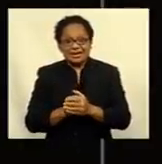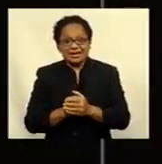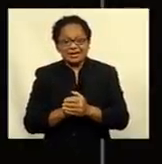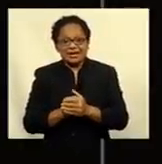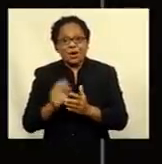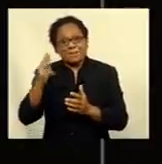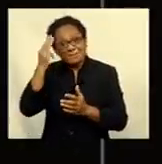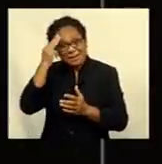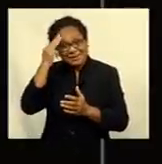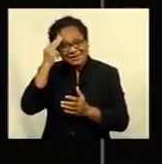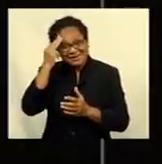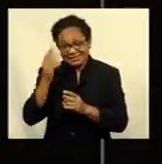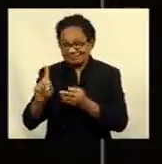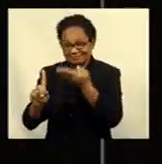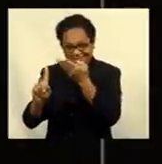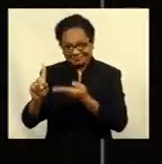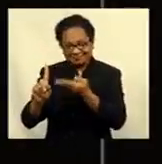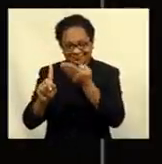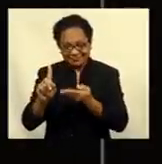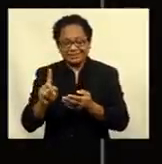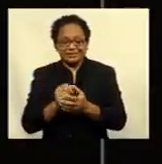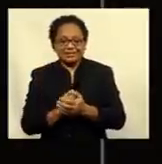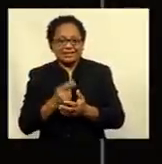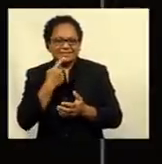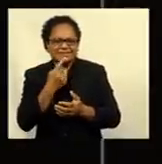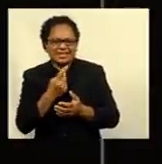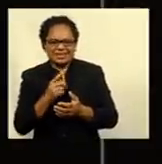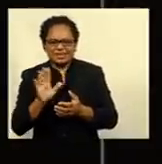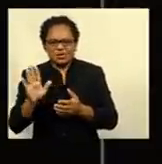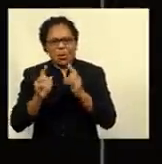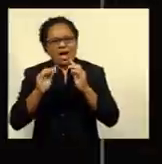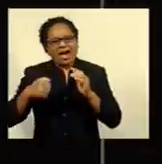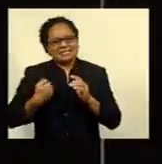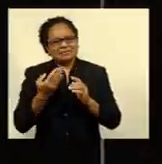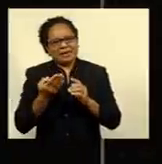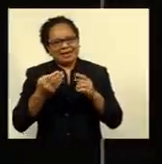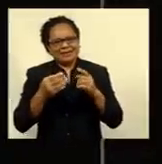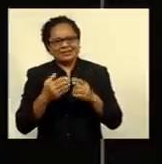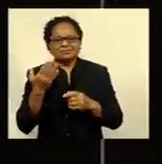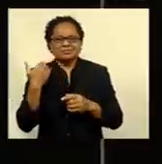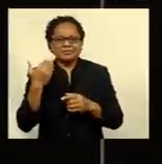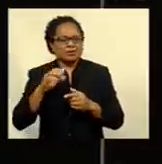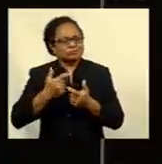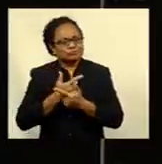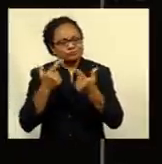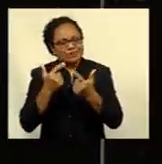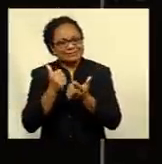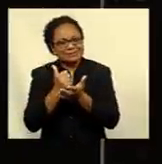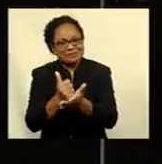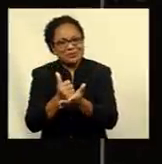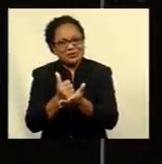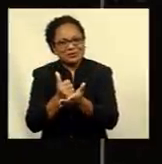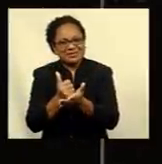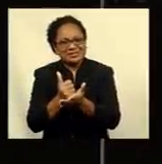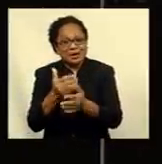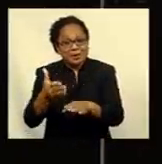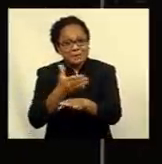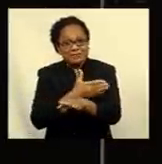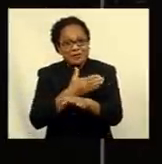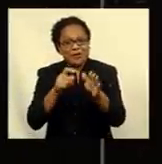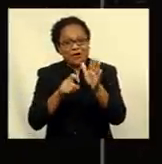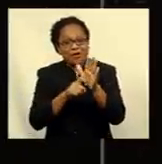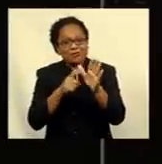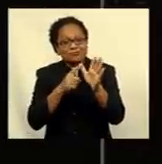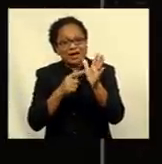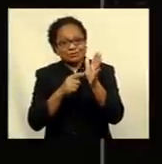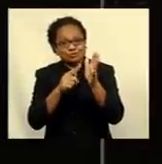mother, Andi Mere Vindovi, says her late husband had always been a pillar of strength ever since Ratu Chosua was selected to join